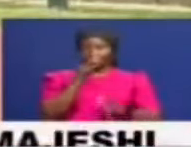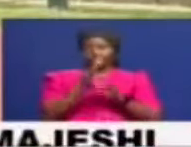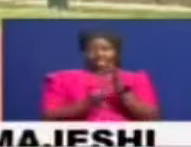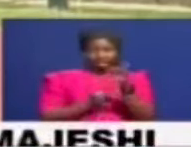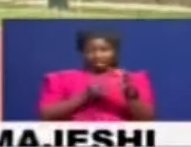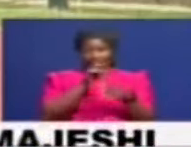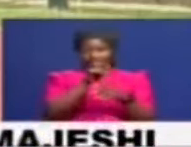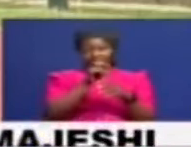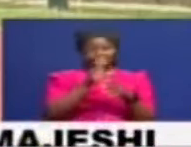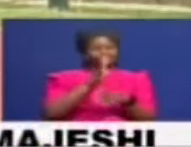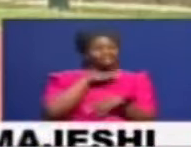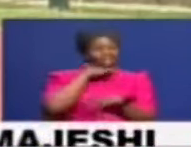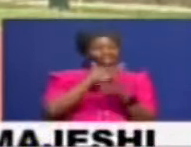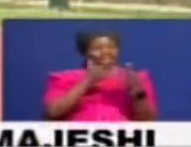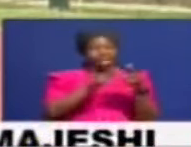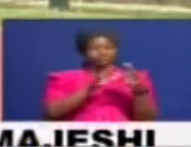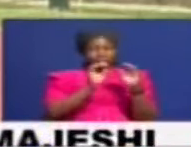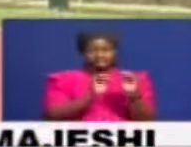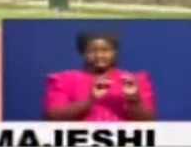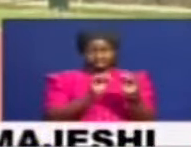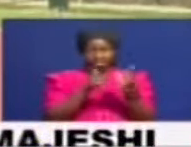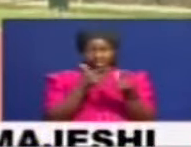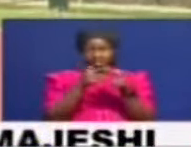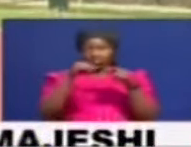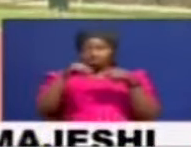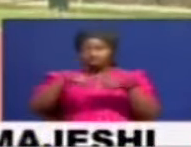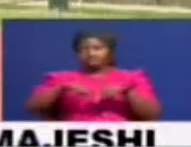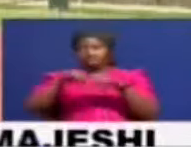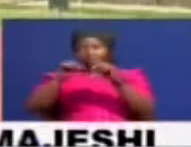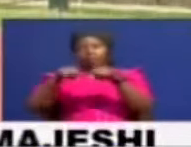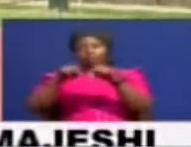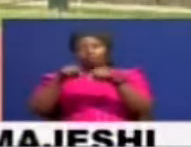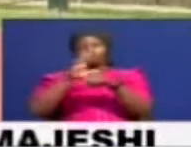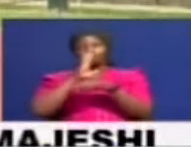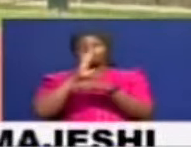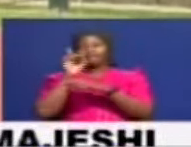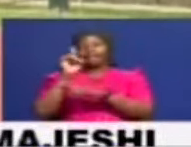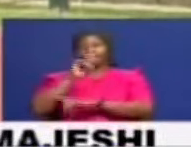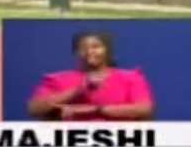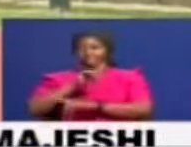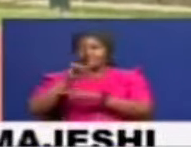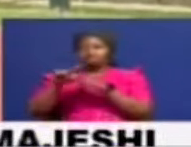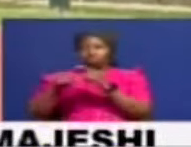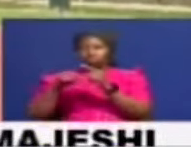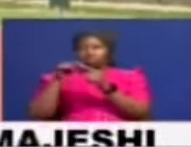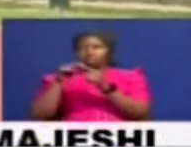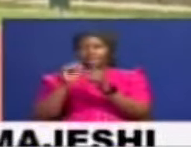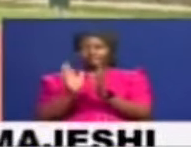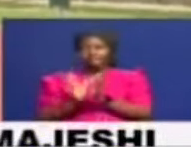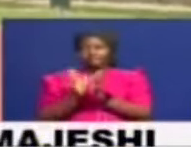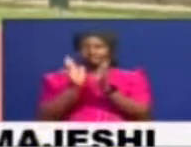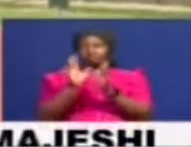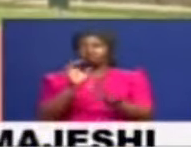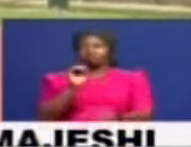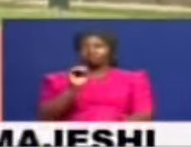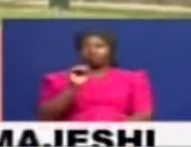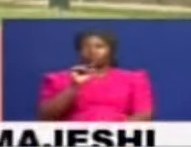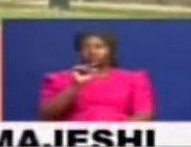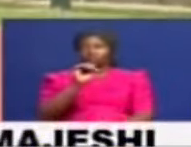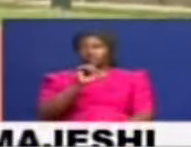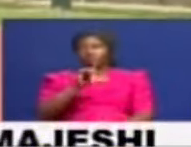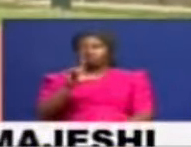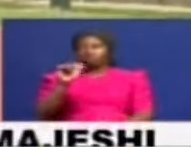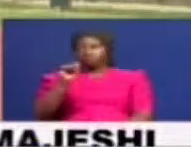dignitaries are there. Deputy President, Prime Cabinet Secretary, Azmio Leader Raila Odinga,